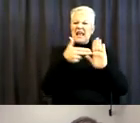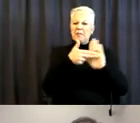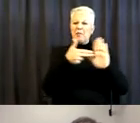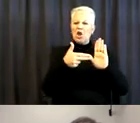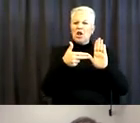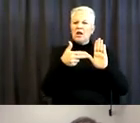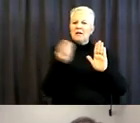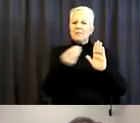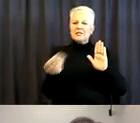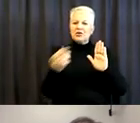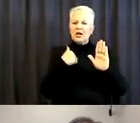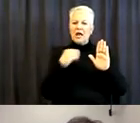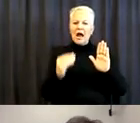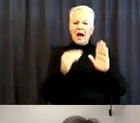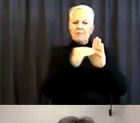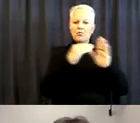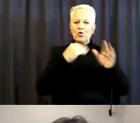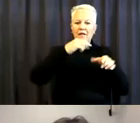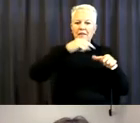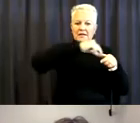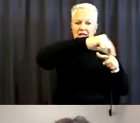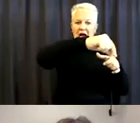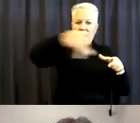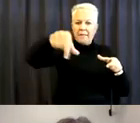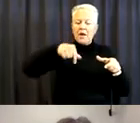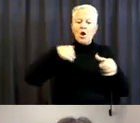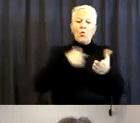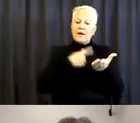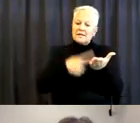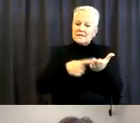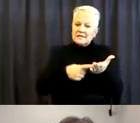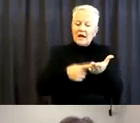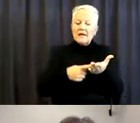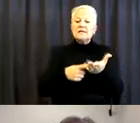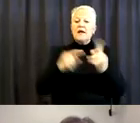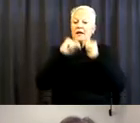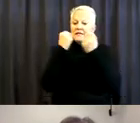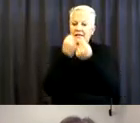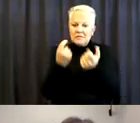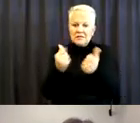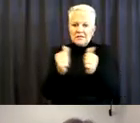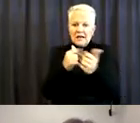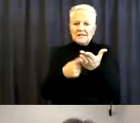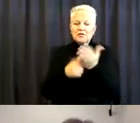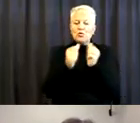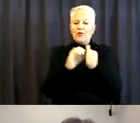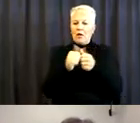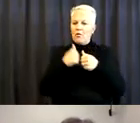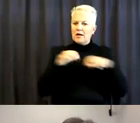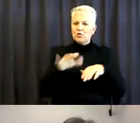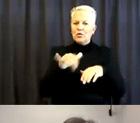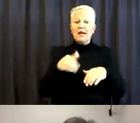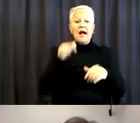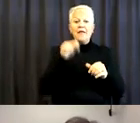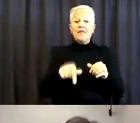labeler material that I put along the top, and we talk as a team about how we want all of this done. So in this case,